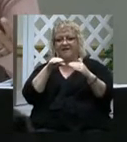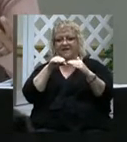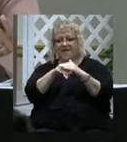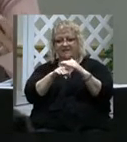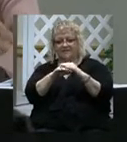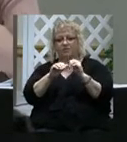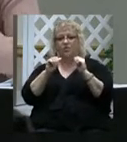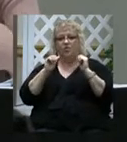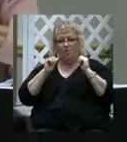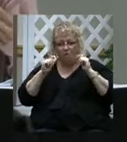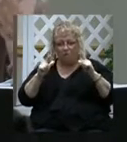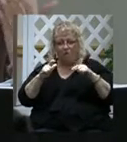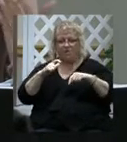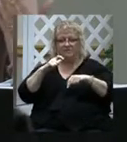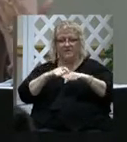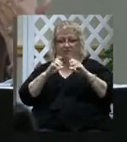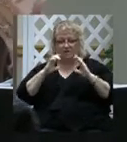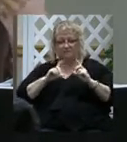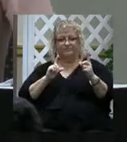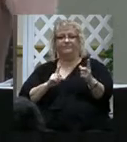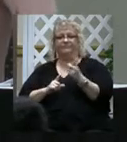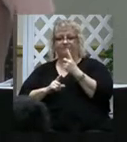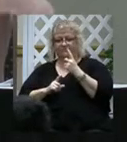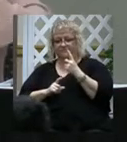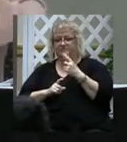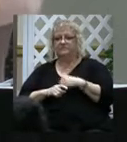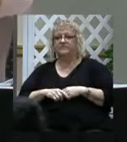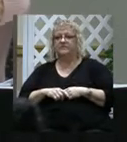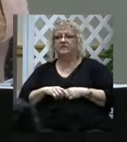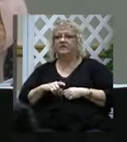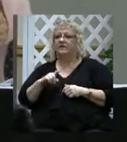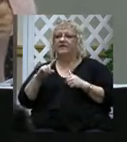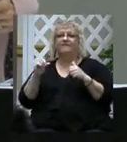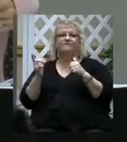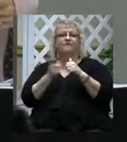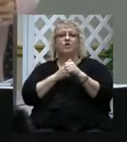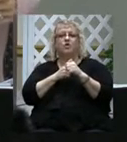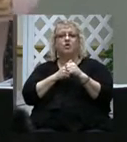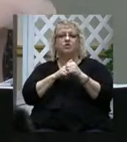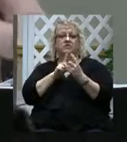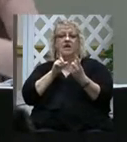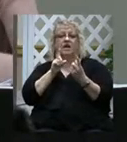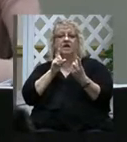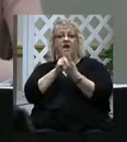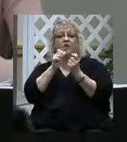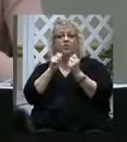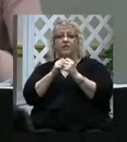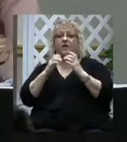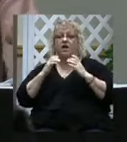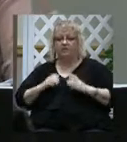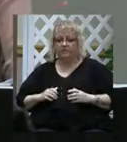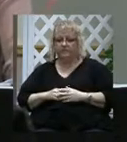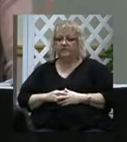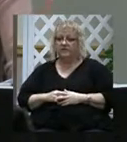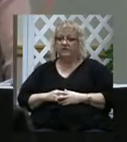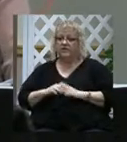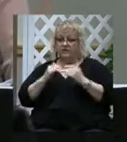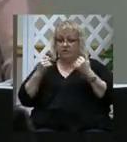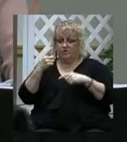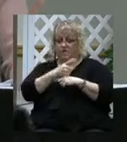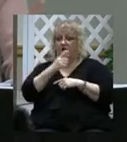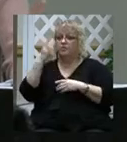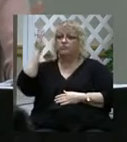points of contact and at the first point of contact, right? So the focus of